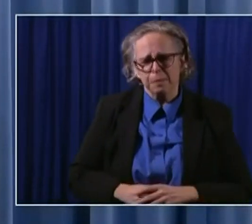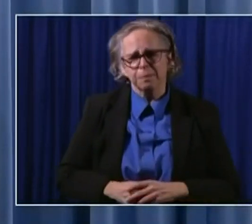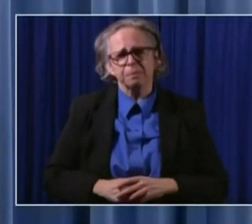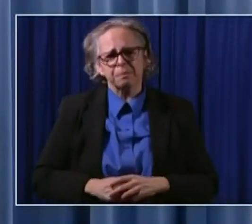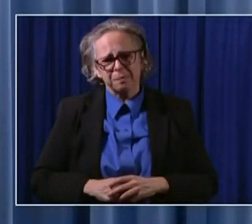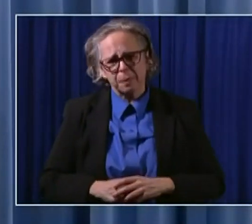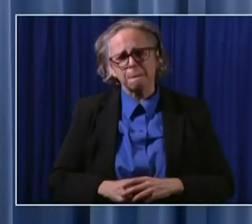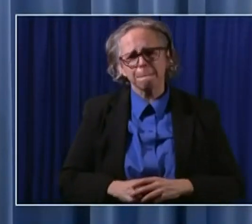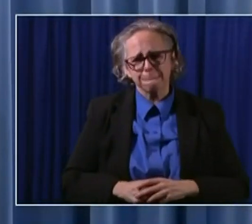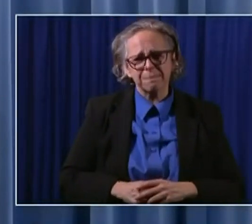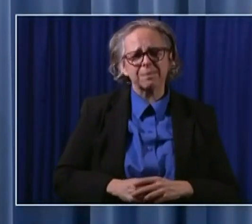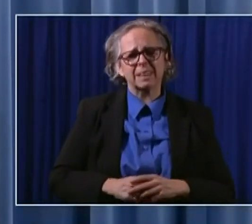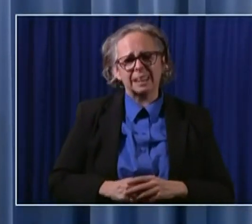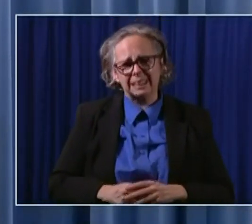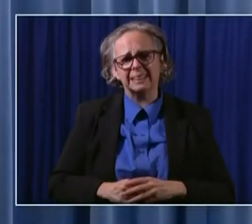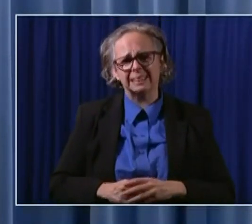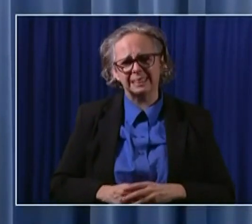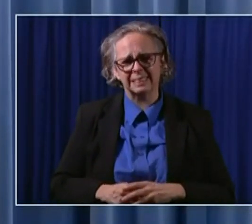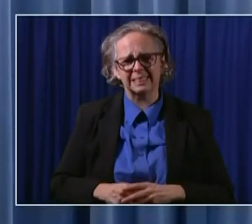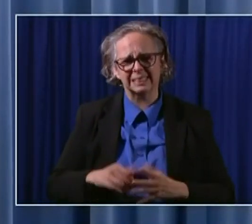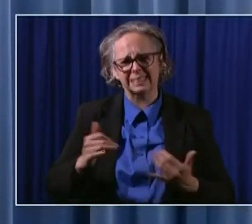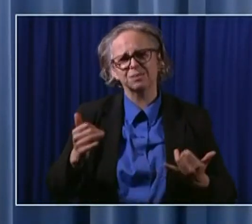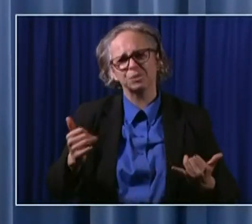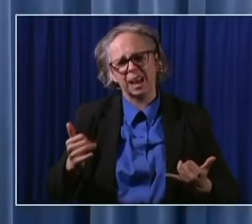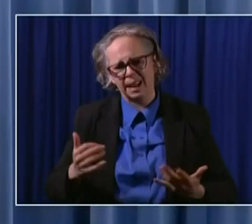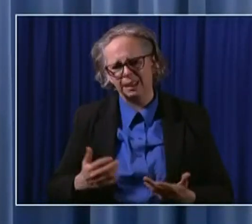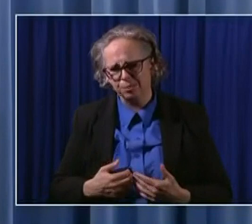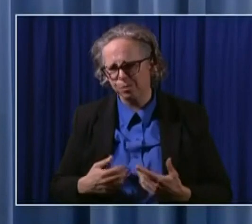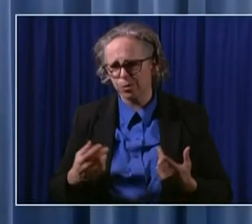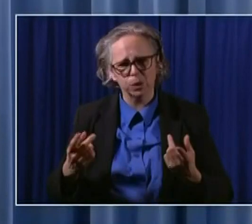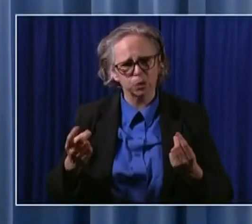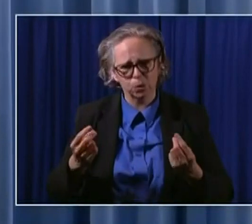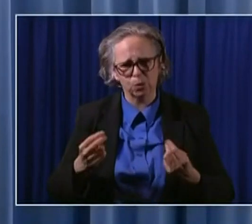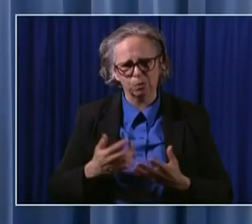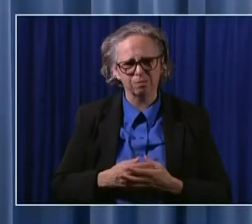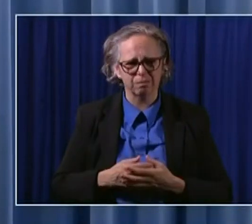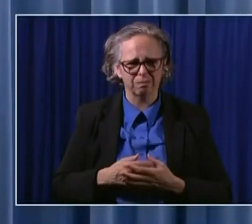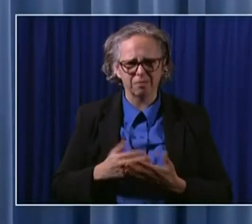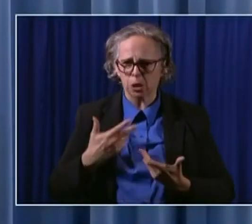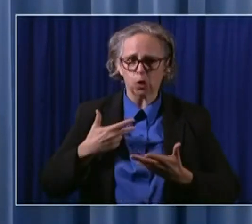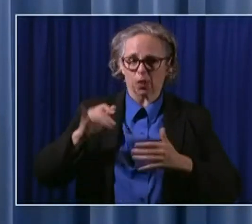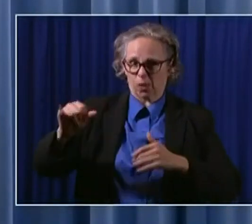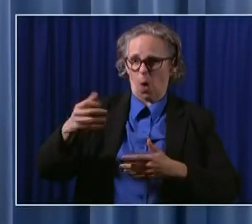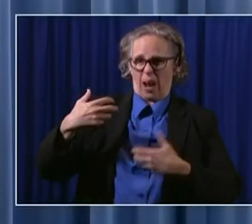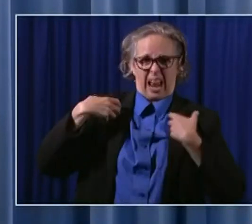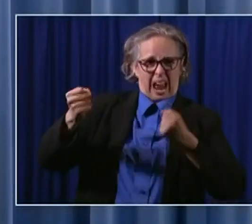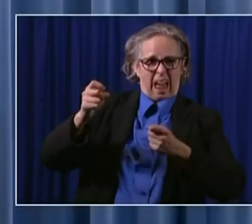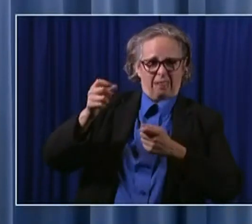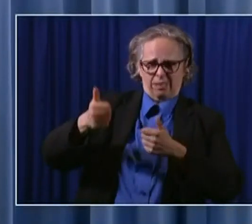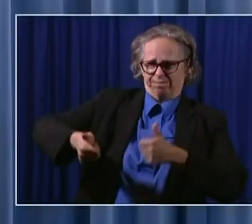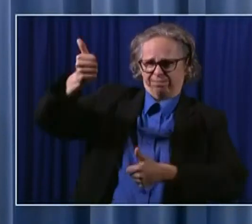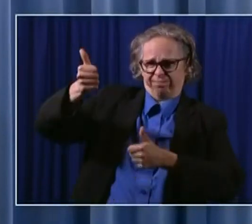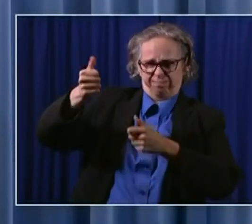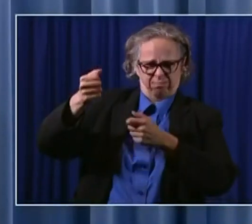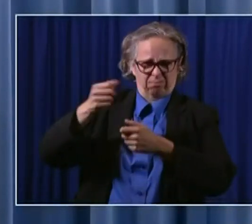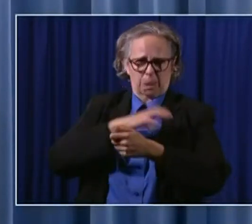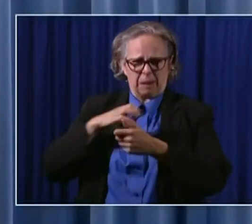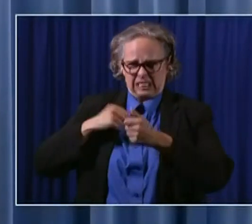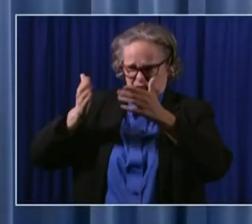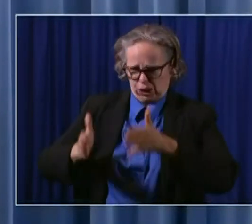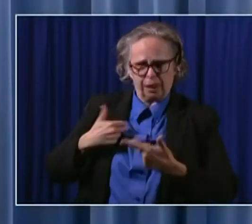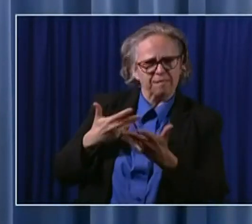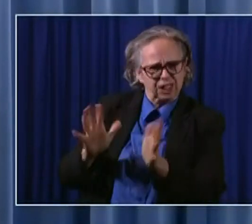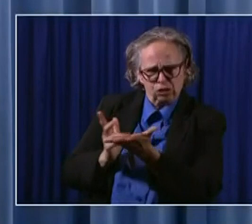Today, after talking to the health commissioners, after spending the weekend looking